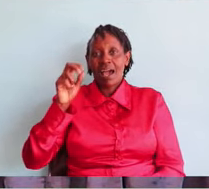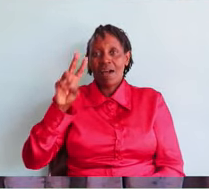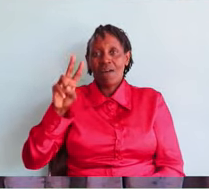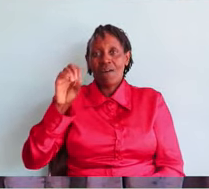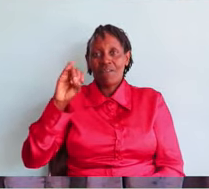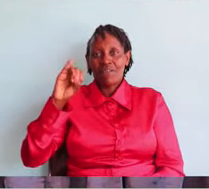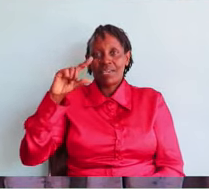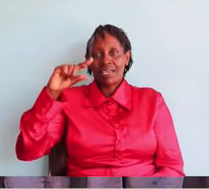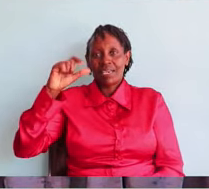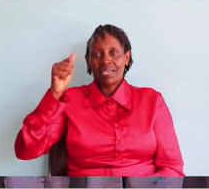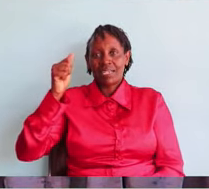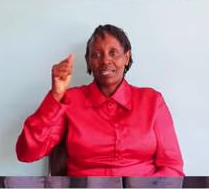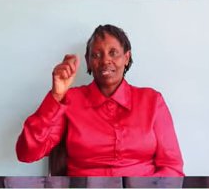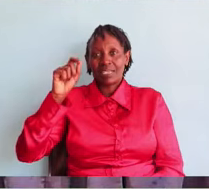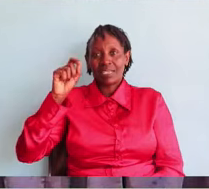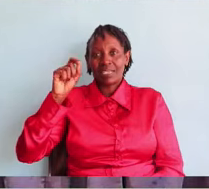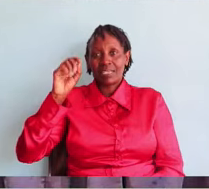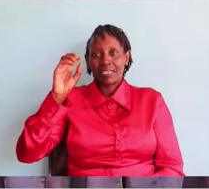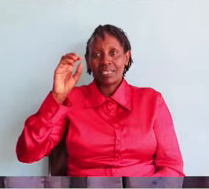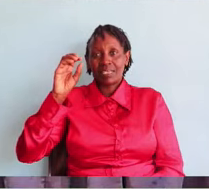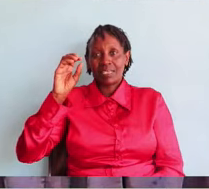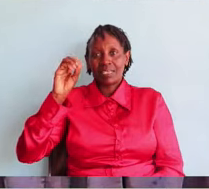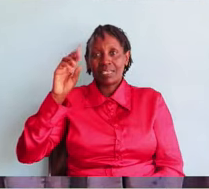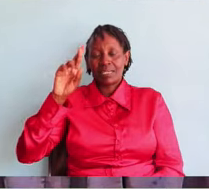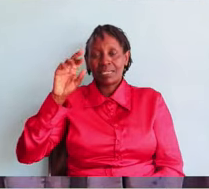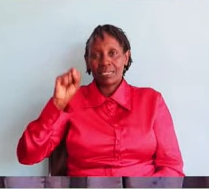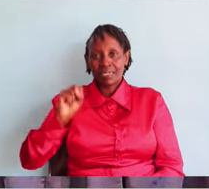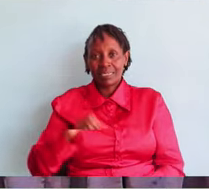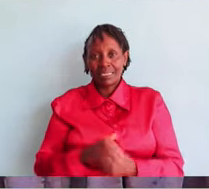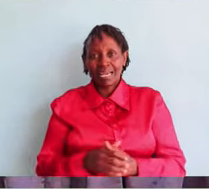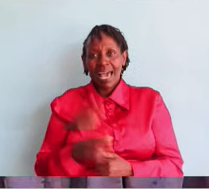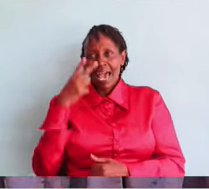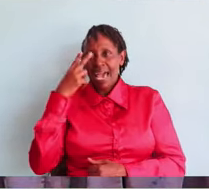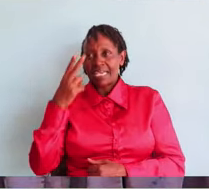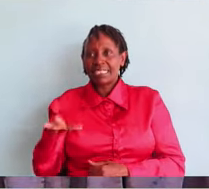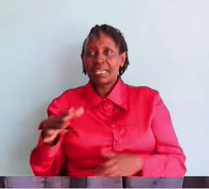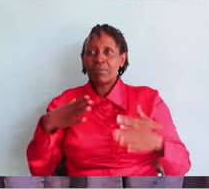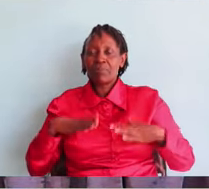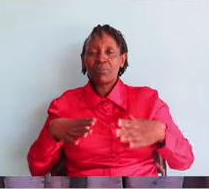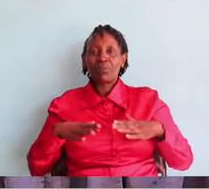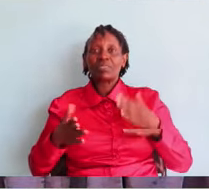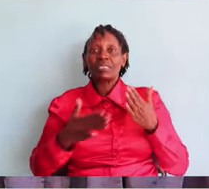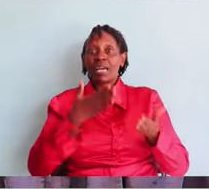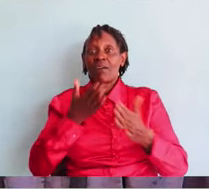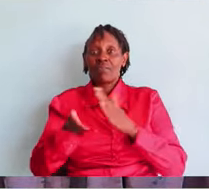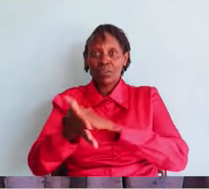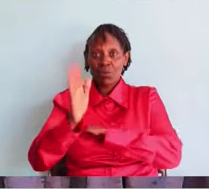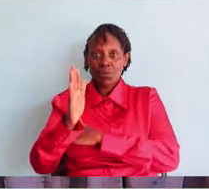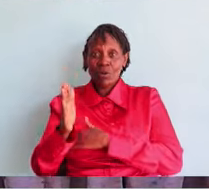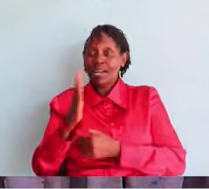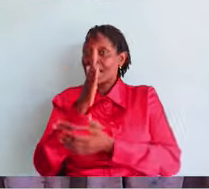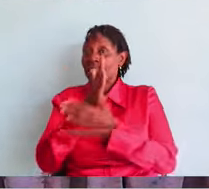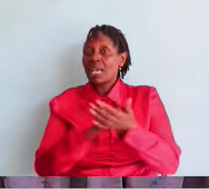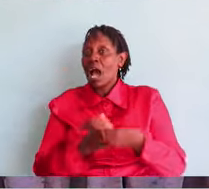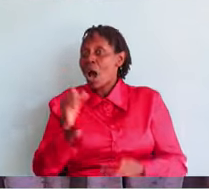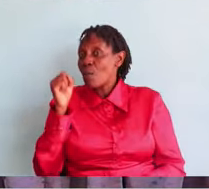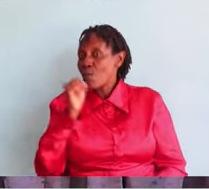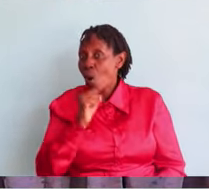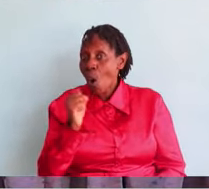of the people I see serving God here passionately. Some of them fairly old Christians, but said they'd never gone